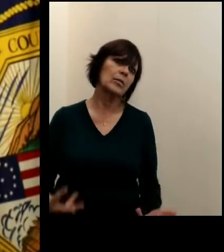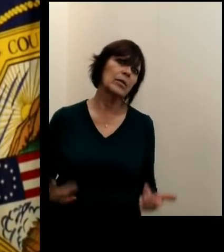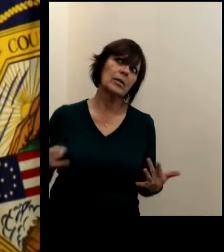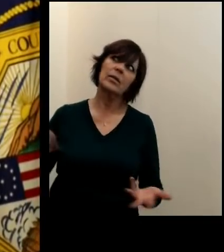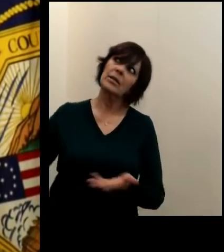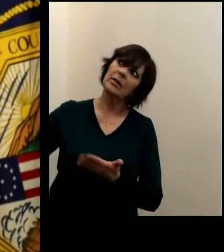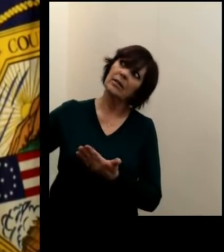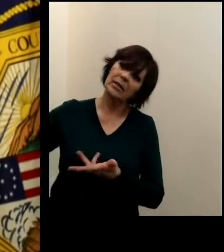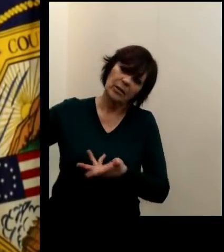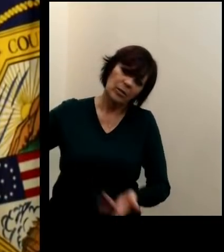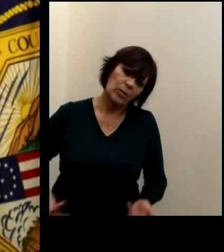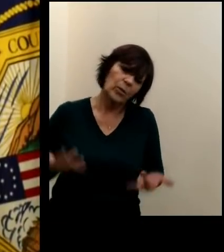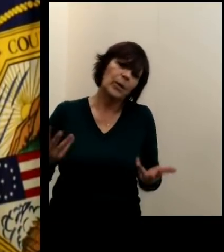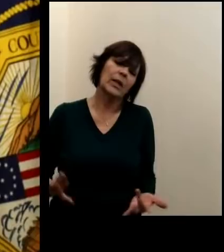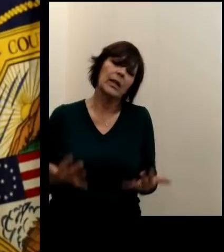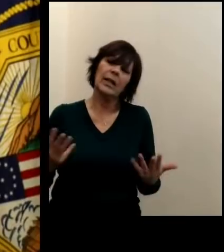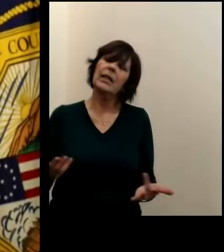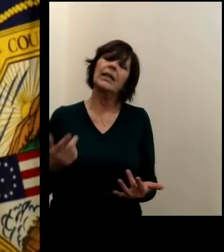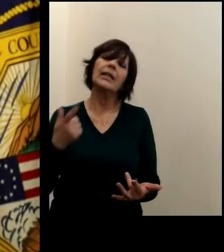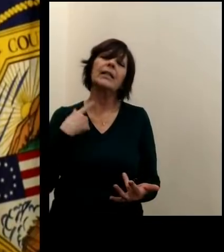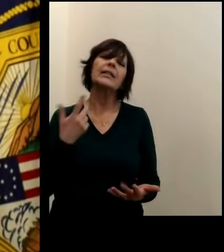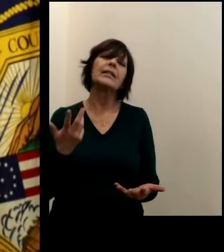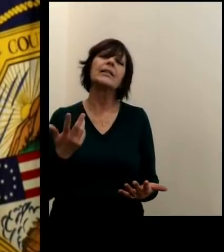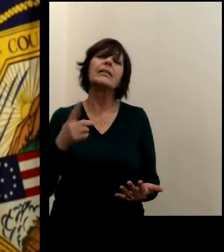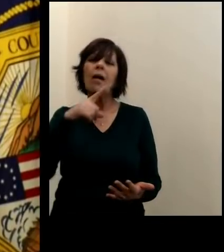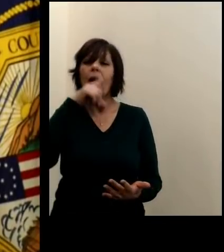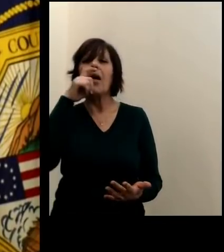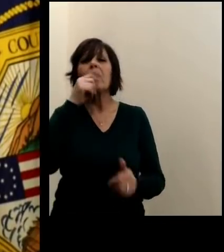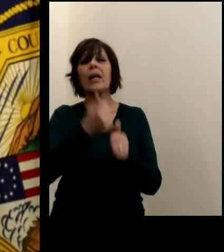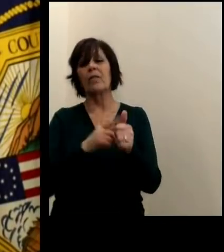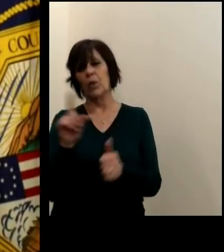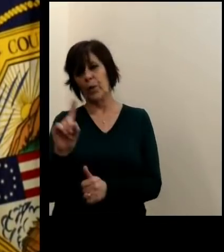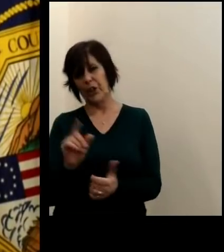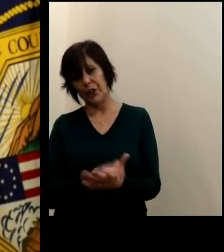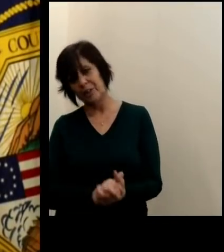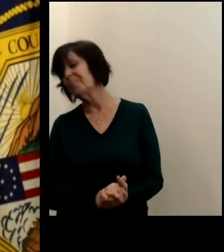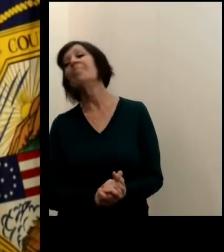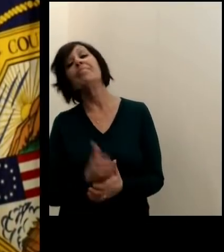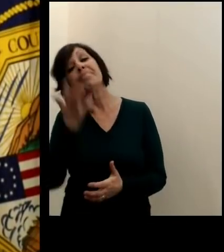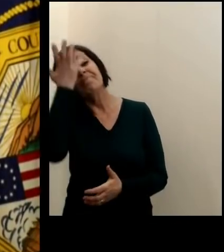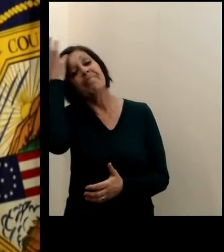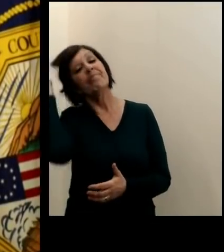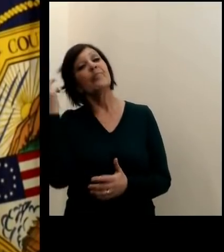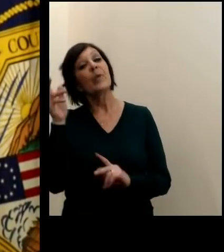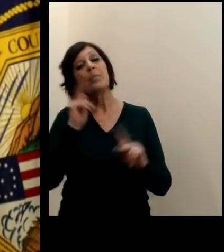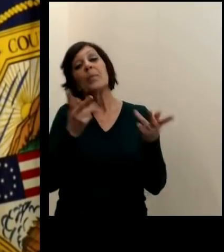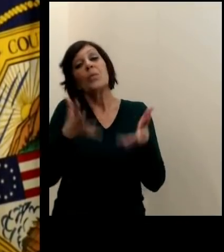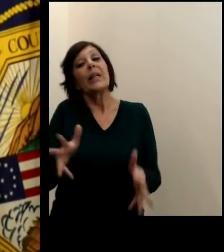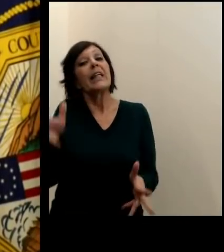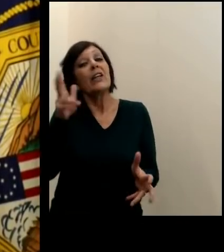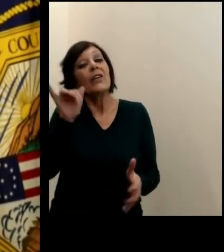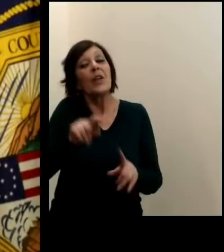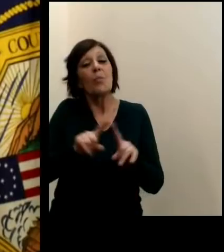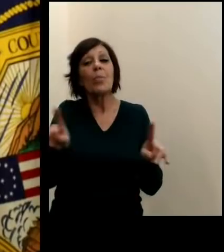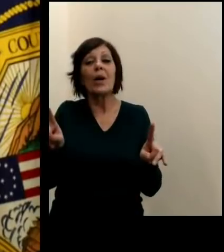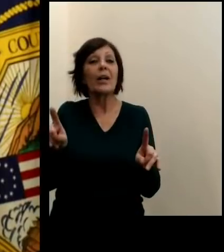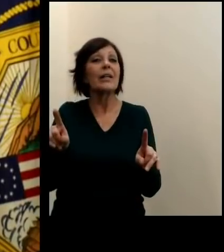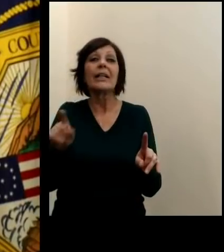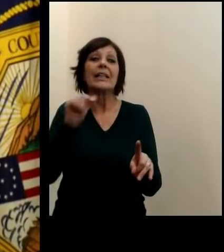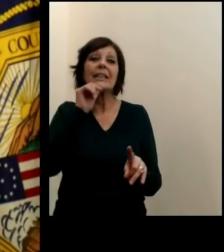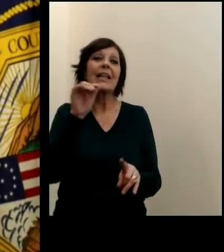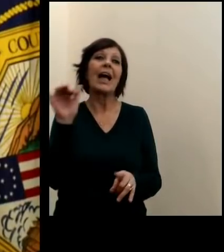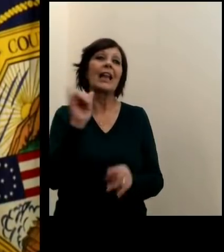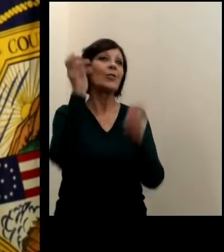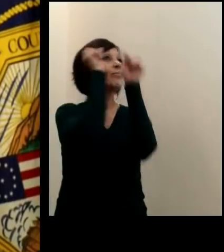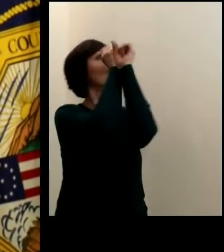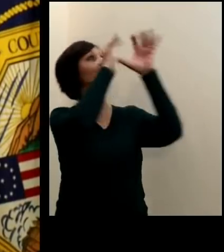delivery, because it is ugly everywhere. And I know that's not what people want me to say, but it's not what we're hoping it would be.